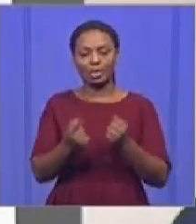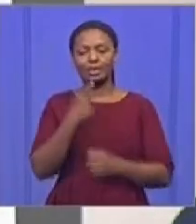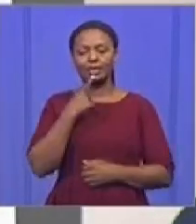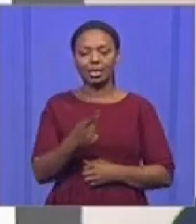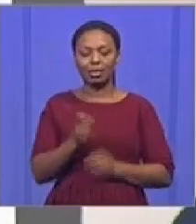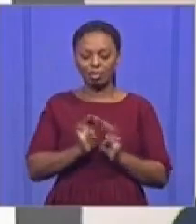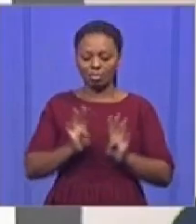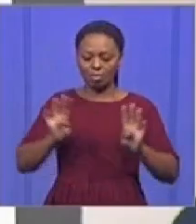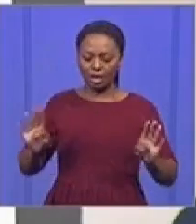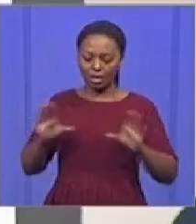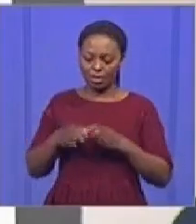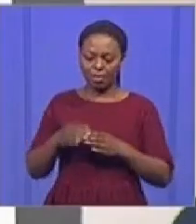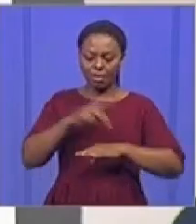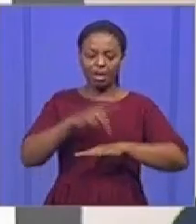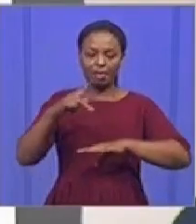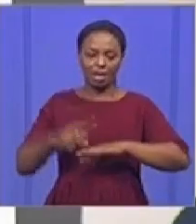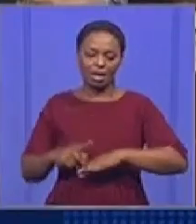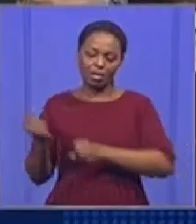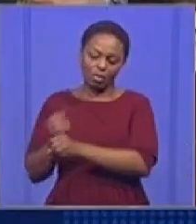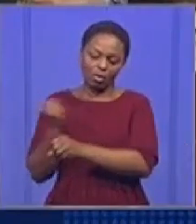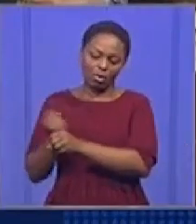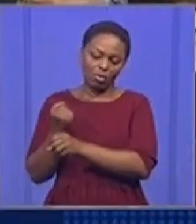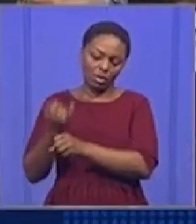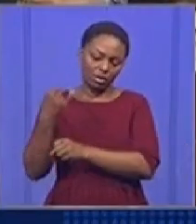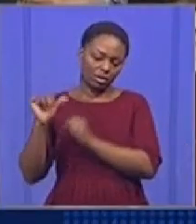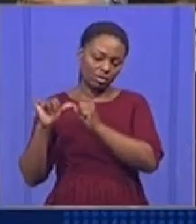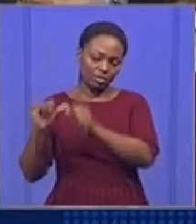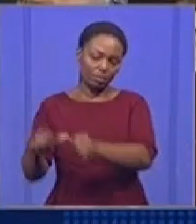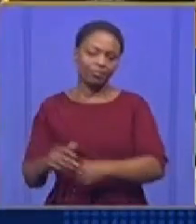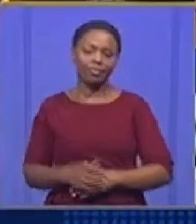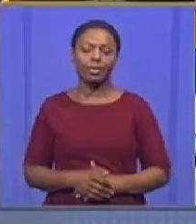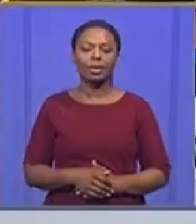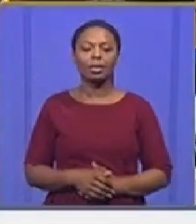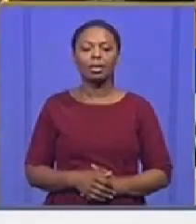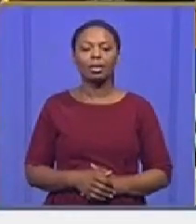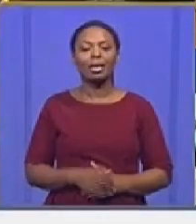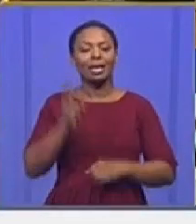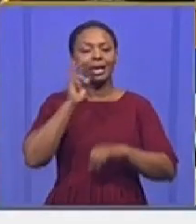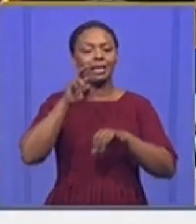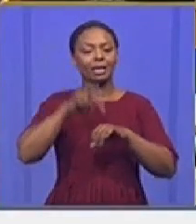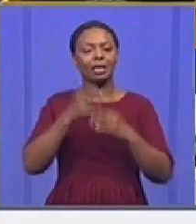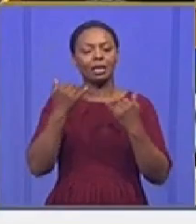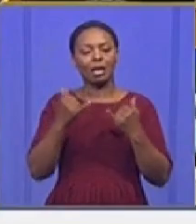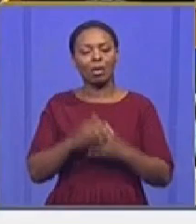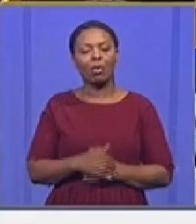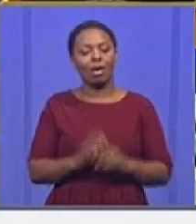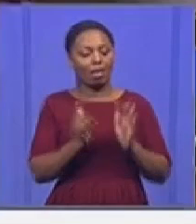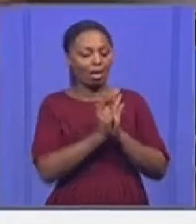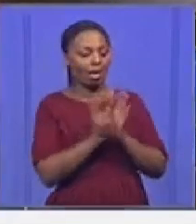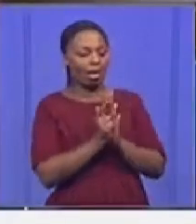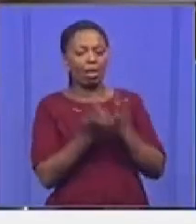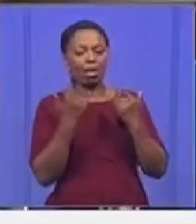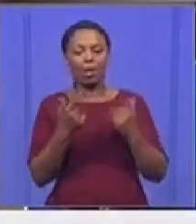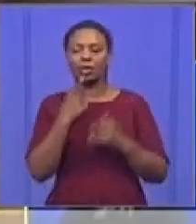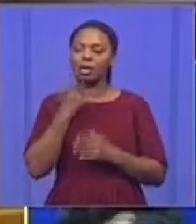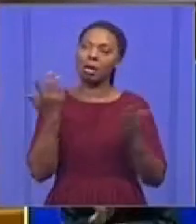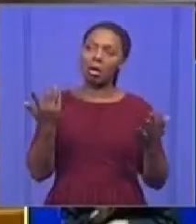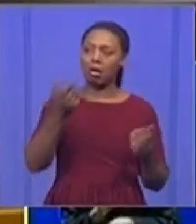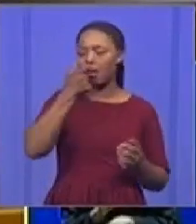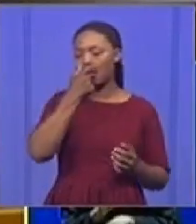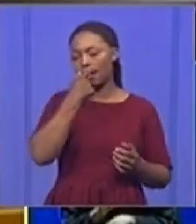ikemetseng ya dipegelo tsa phalaphala e sa dira. What that effectively means is that there is no legal grounding for Mr. Ramaphosa to say